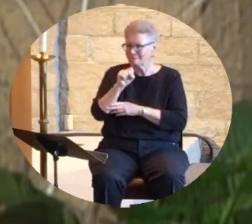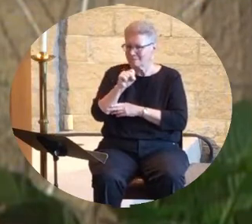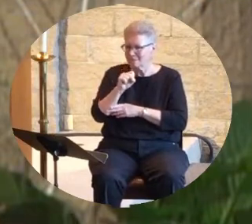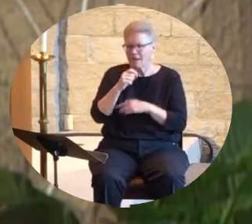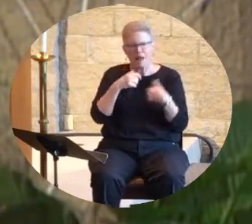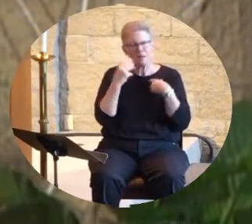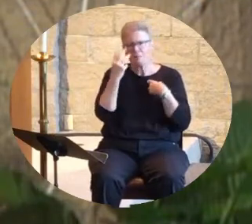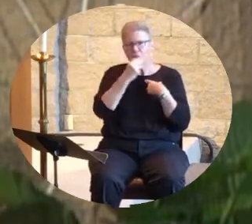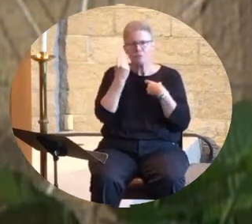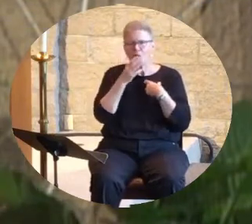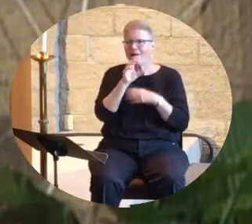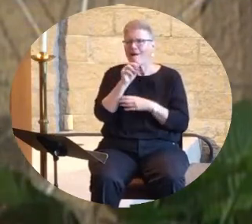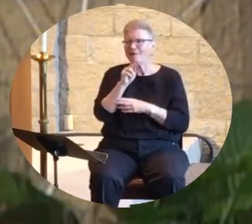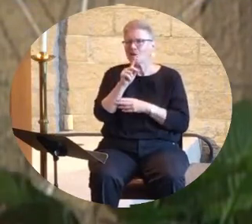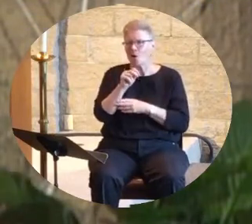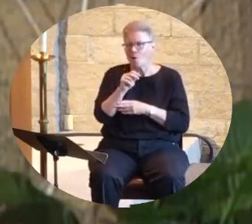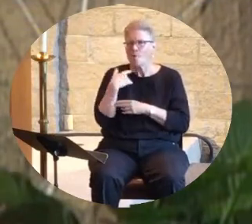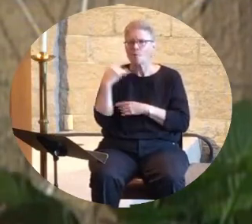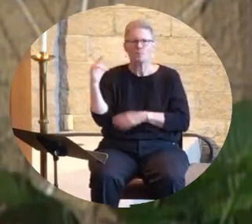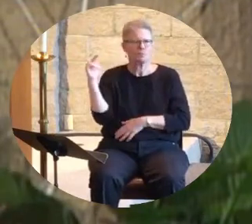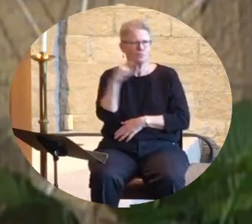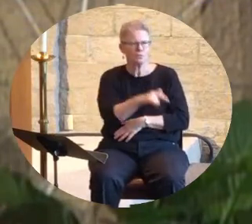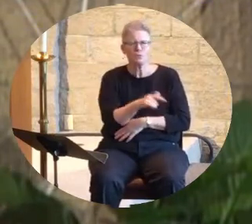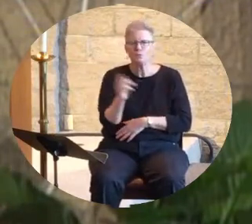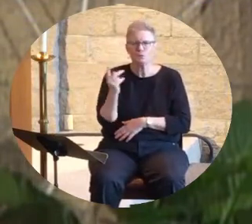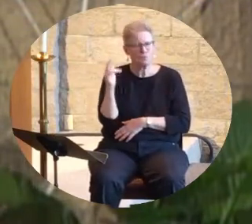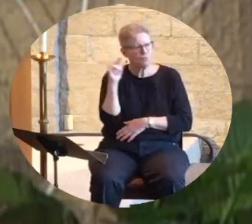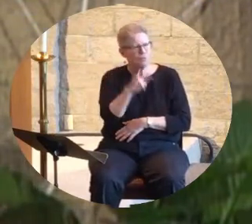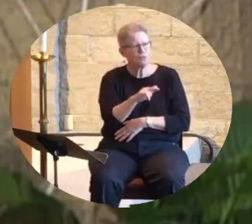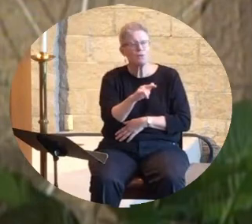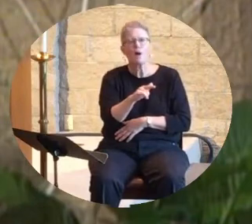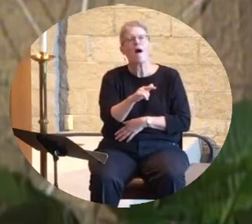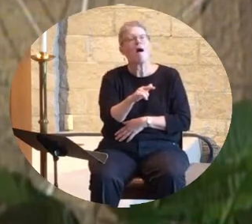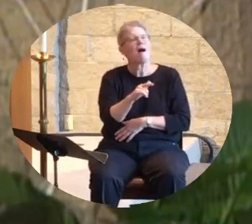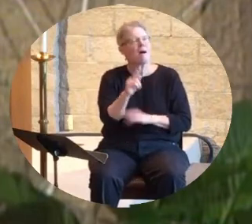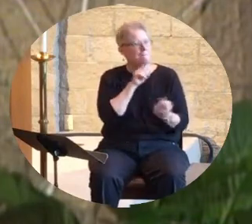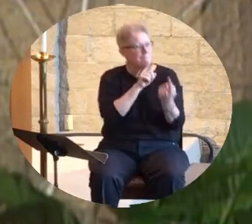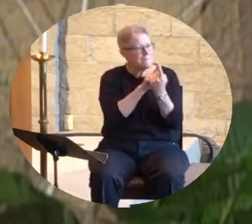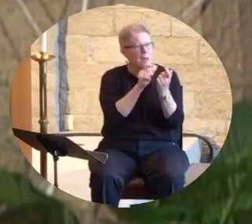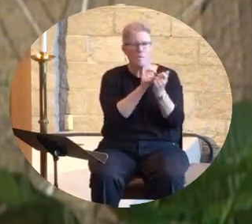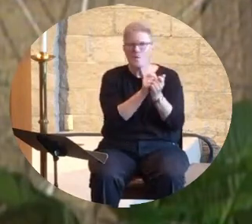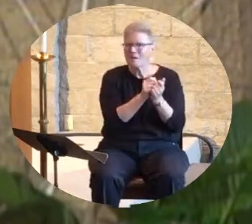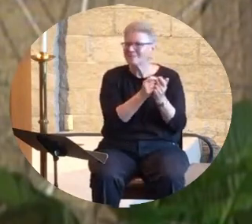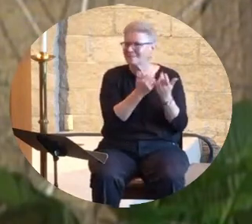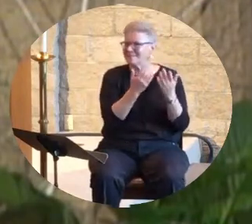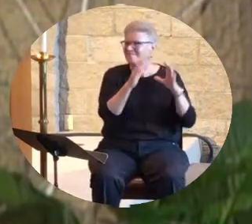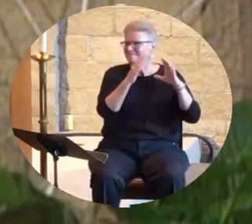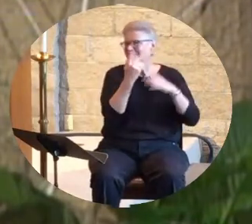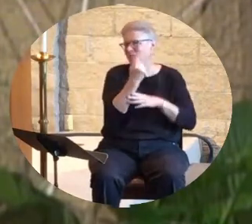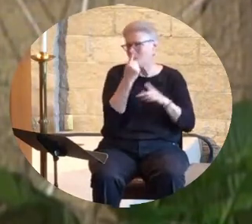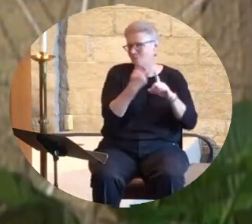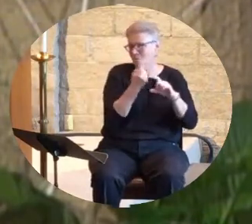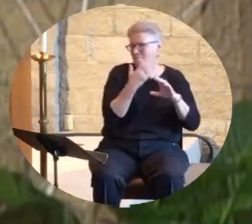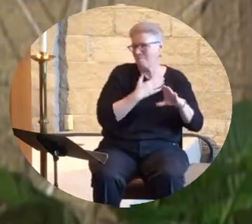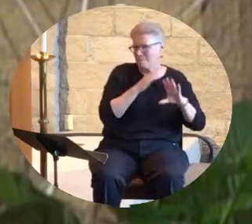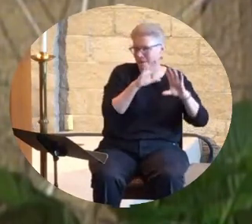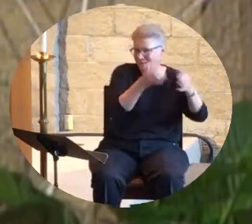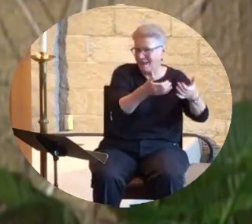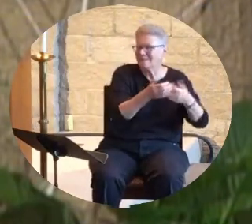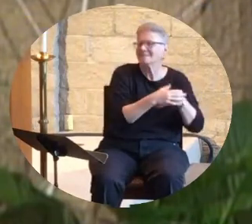San Diego, and there I have a classmate that was in my ministerial class, and we connected with lunch, and it was so much fun. So here,